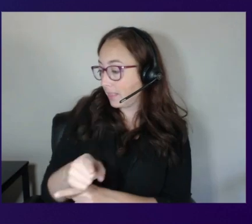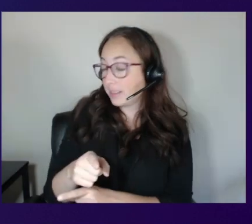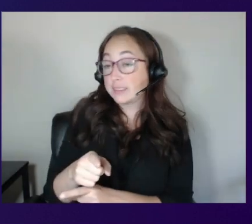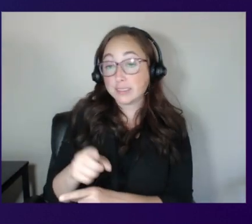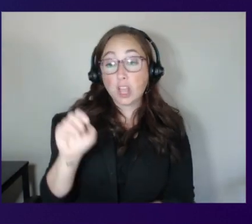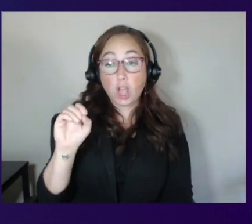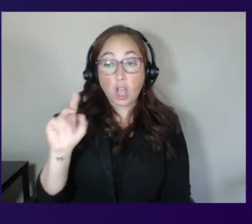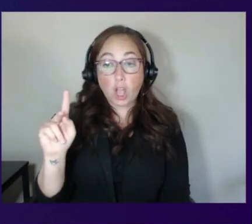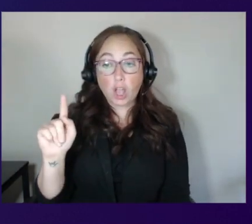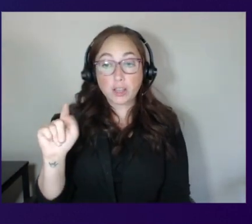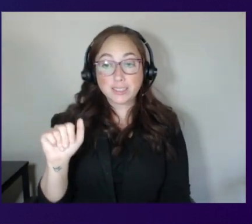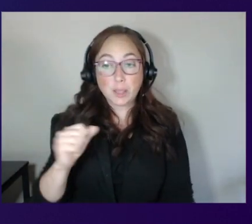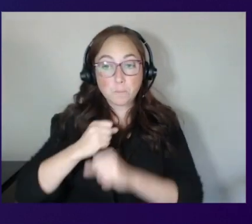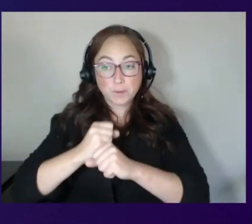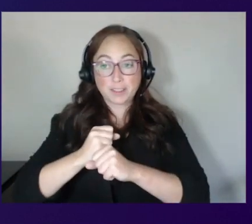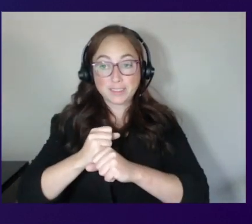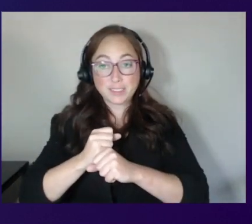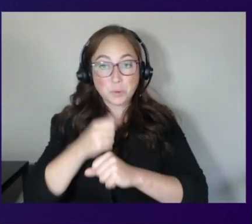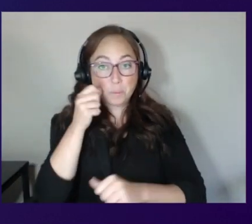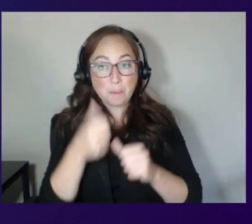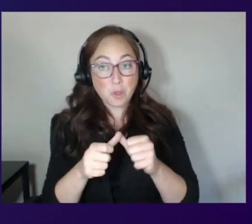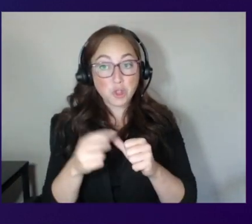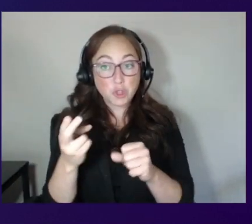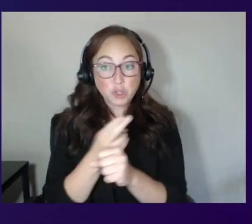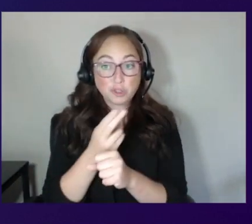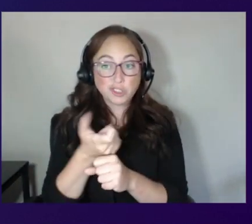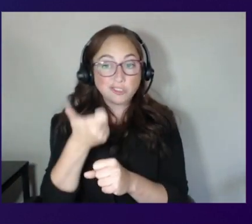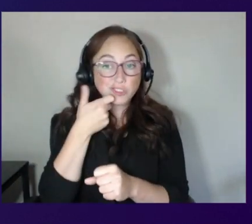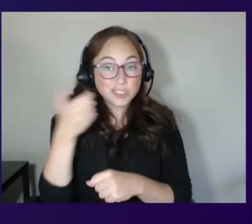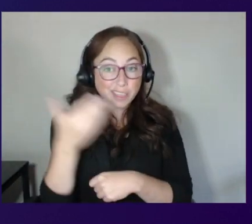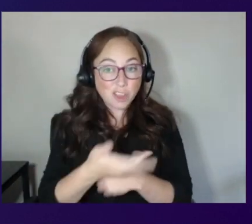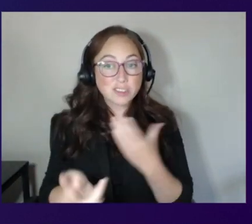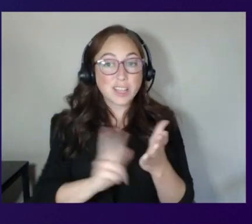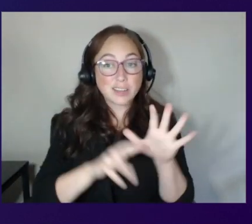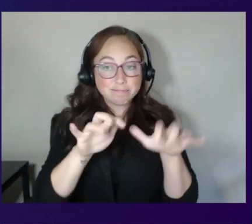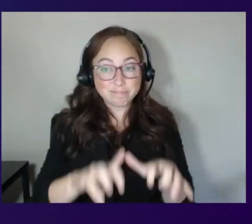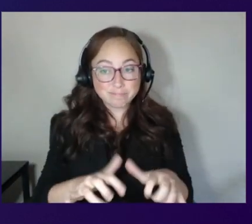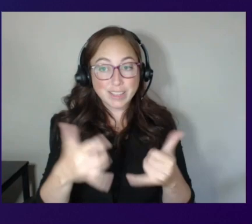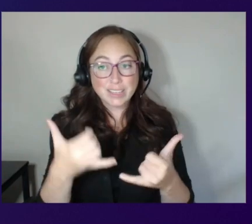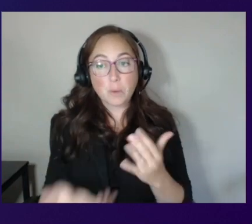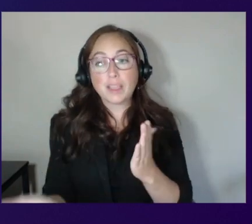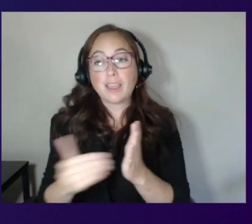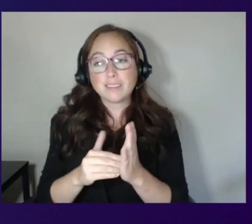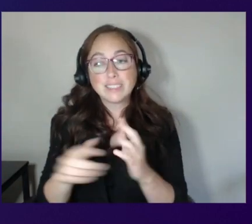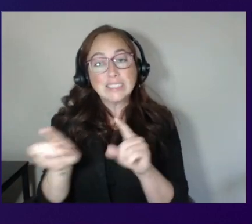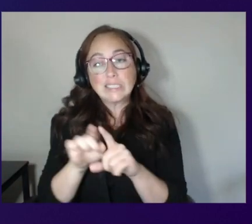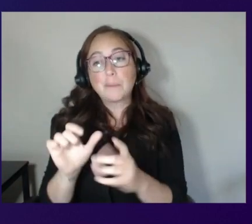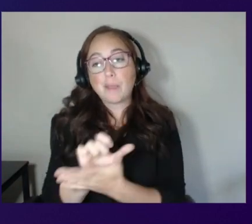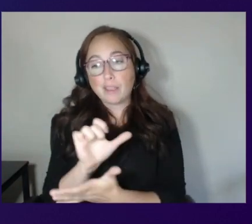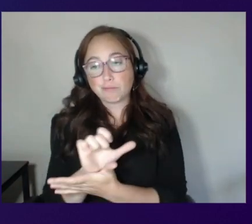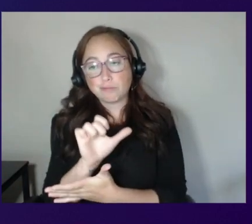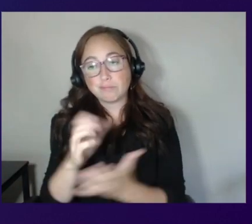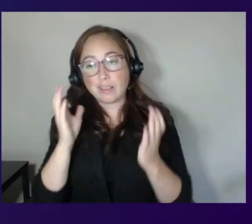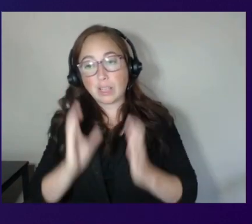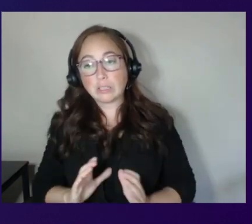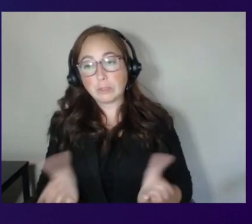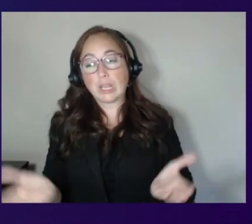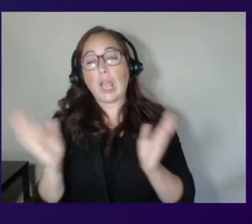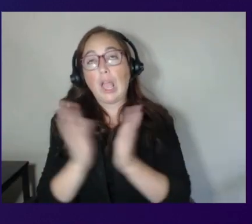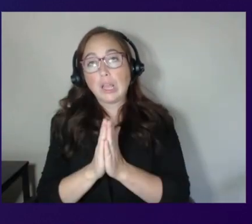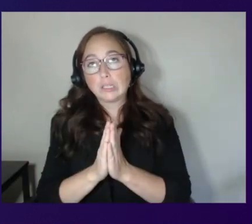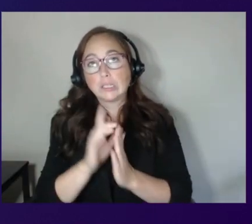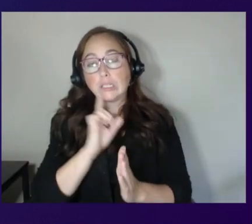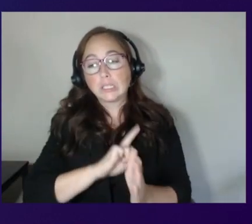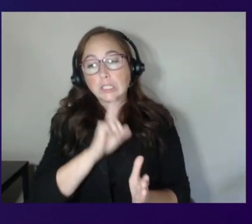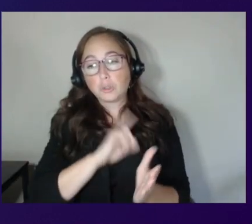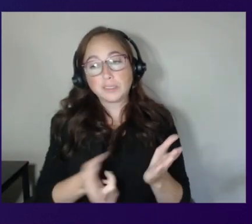can see the user just was on this page, signed in, and now they're on the same page. And so essentially customers have been asking for a better user